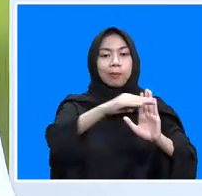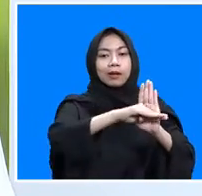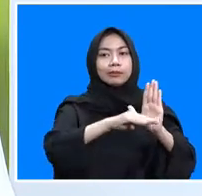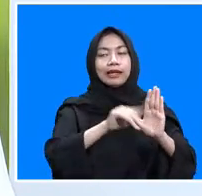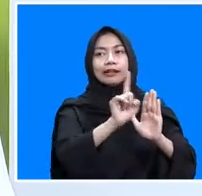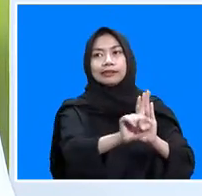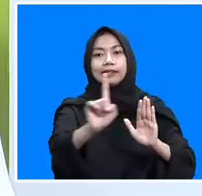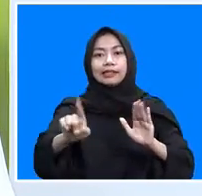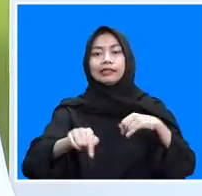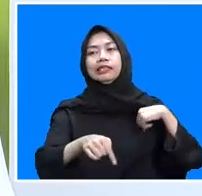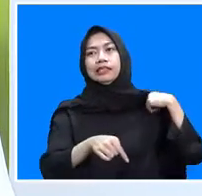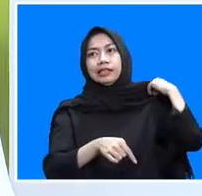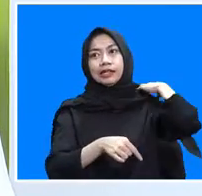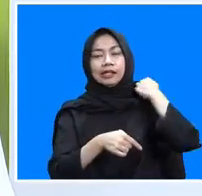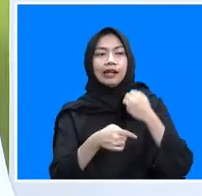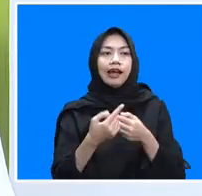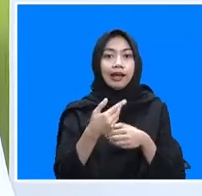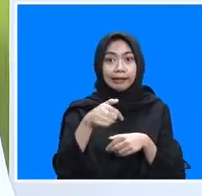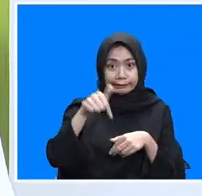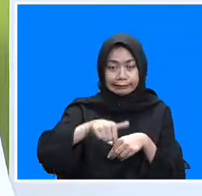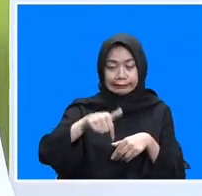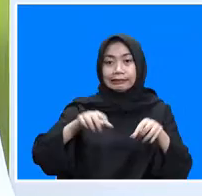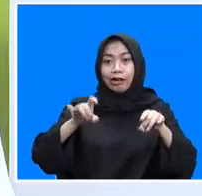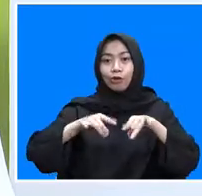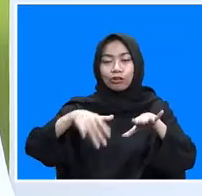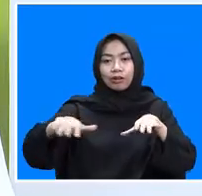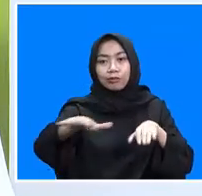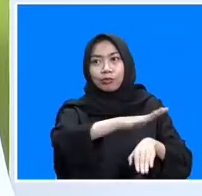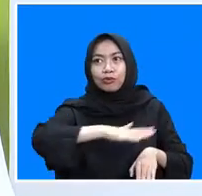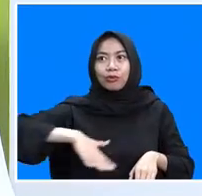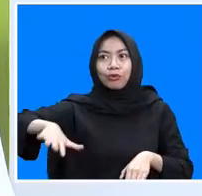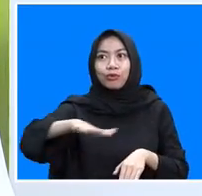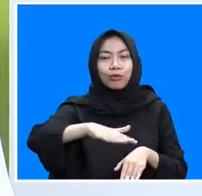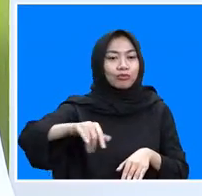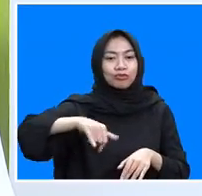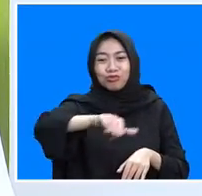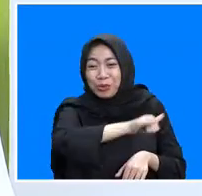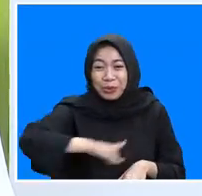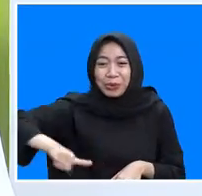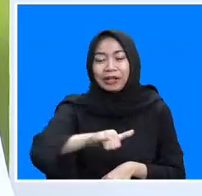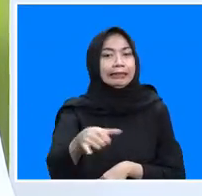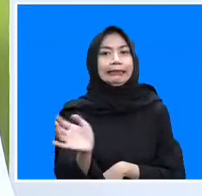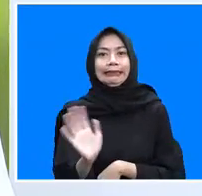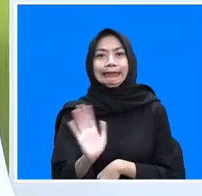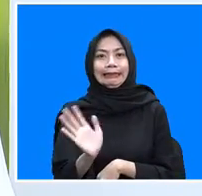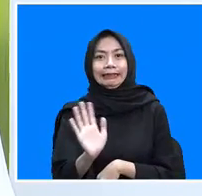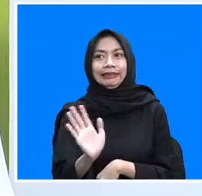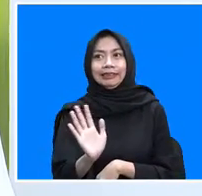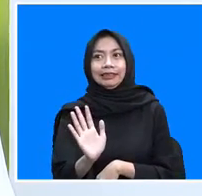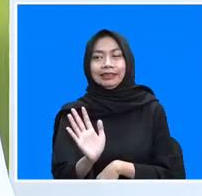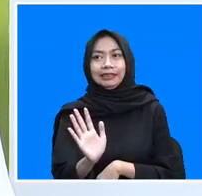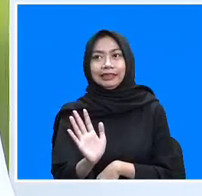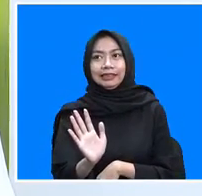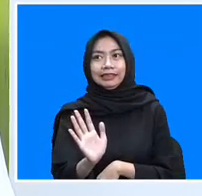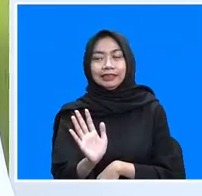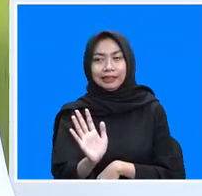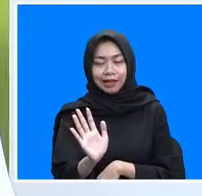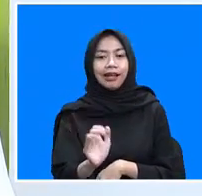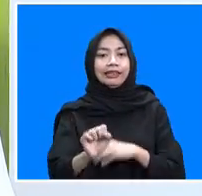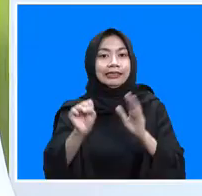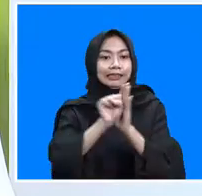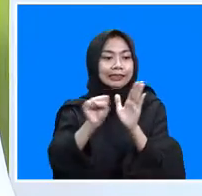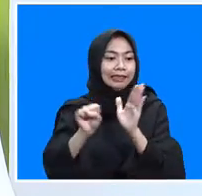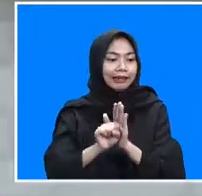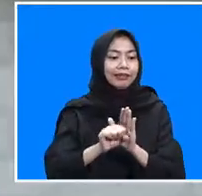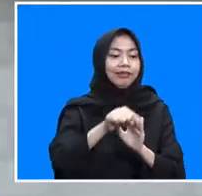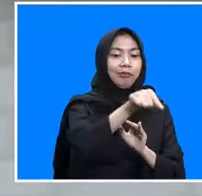protocols. So what happened in Australia was that we did not have one speed system. What we had was different states doing